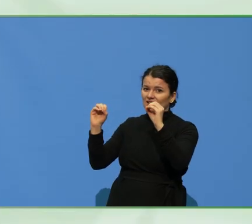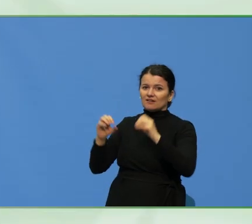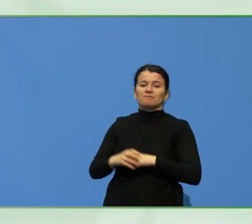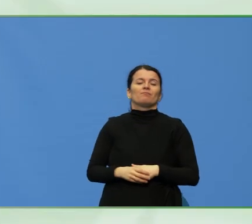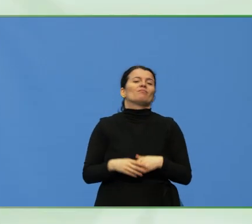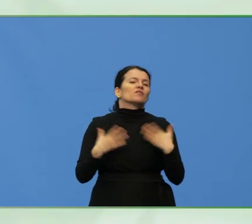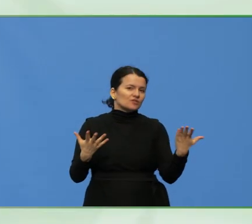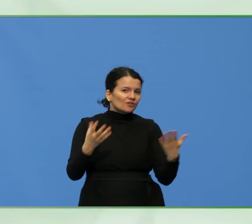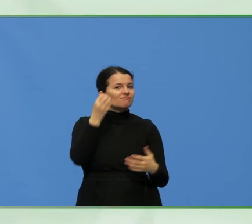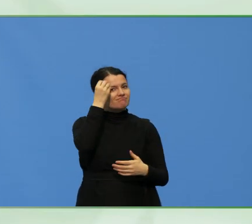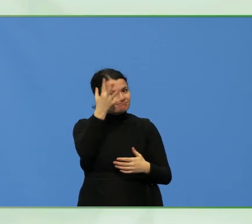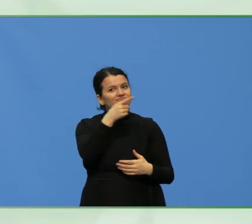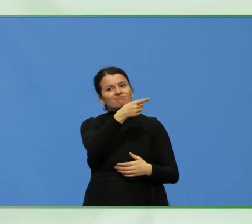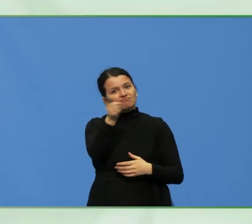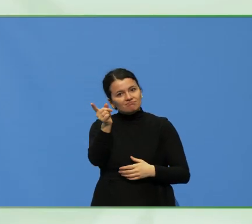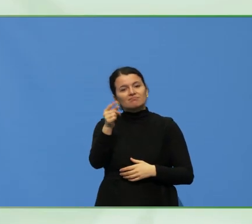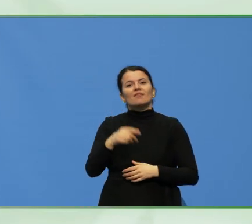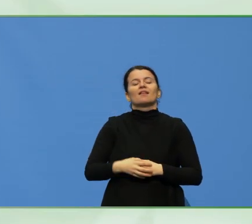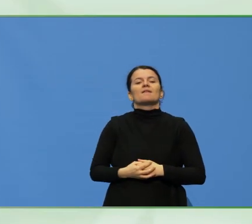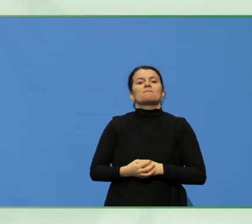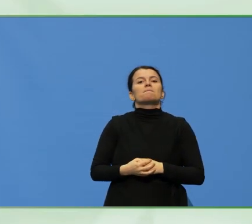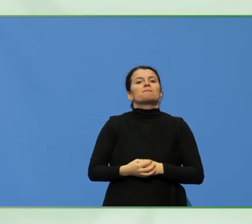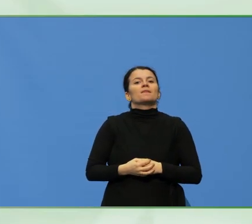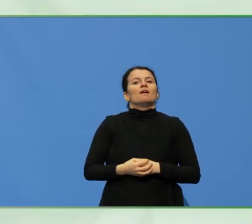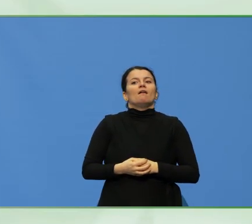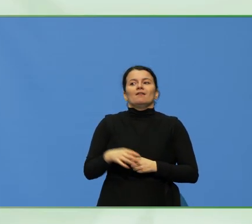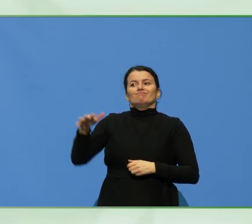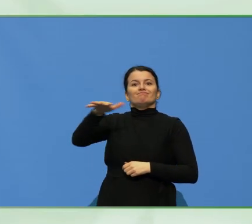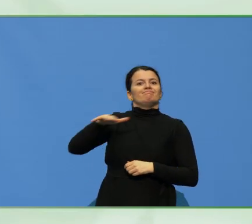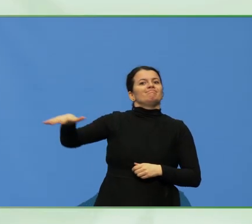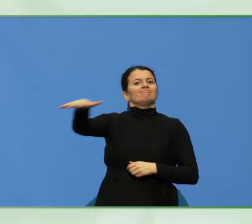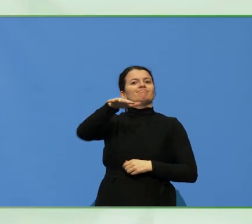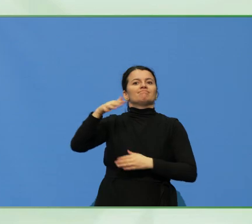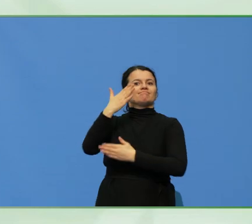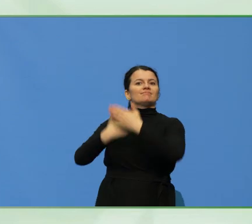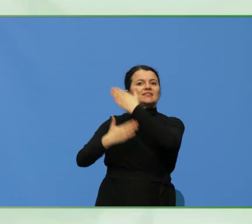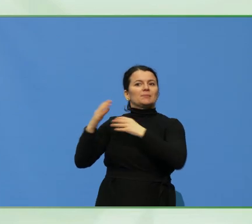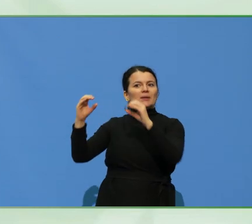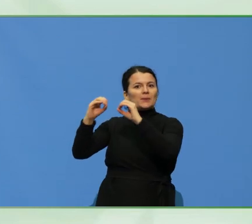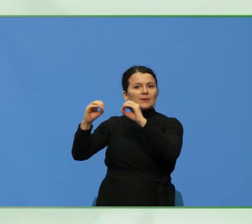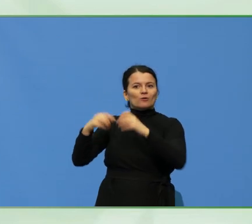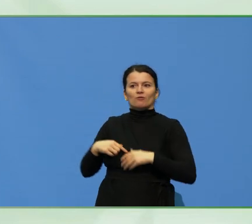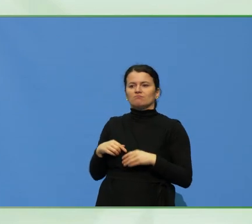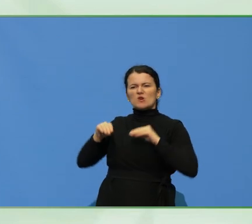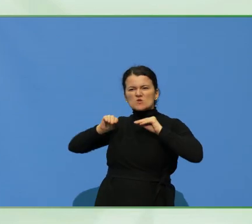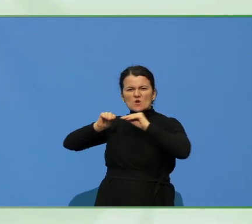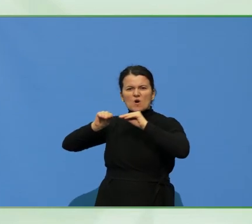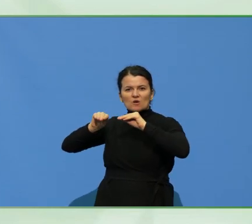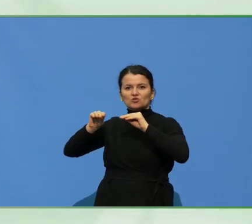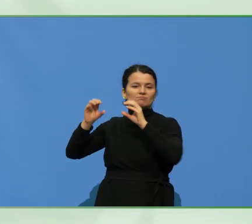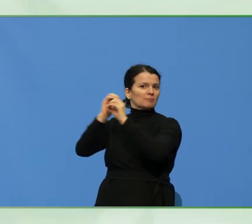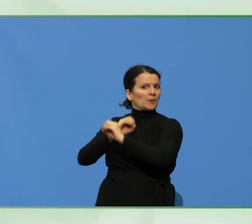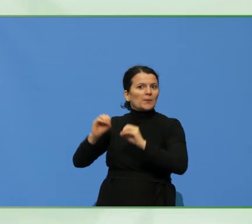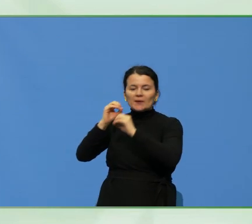about not having those experiences, not having that access, and not seeing that leadership, it feels like it's off